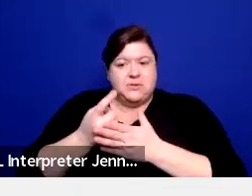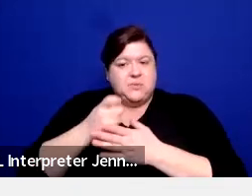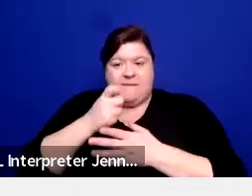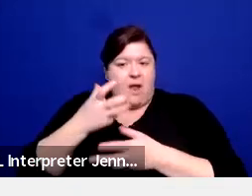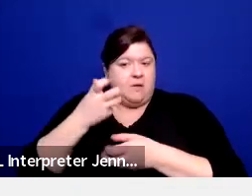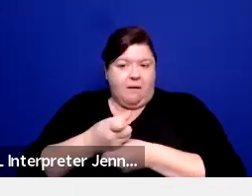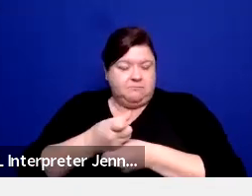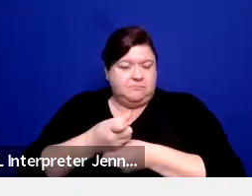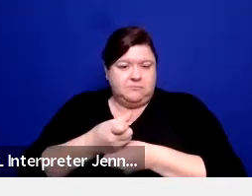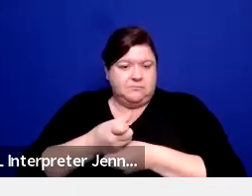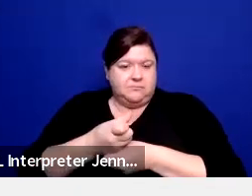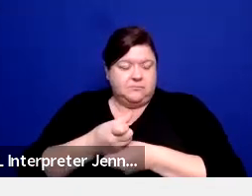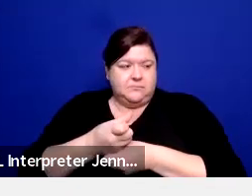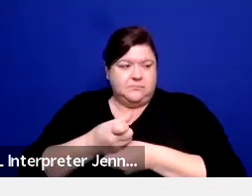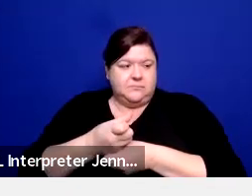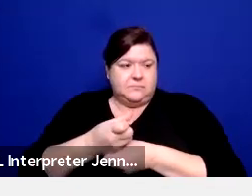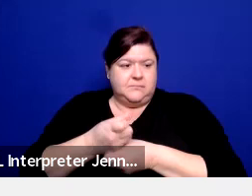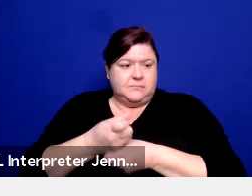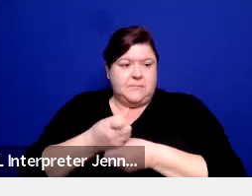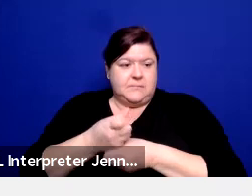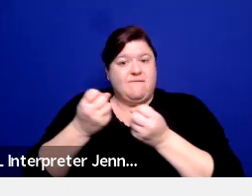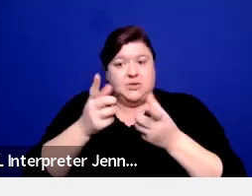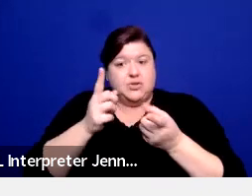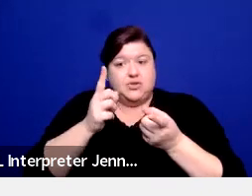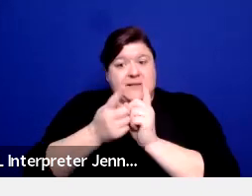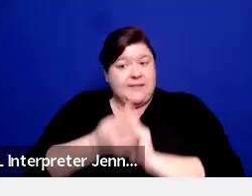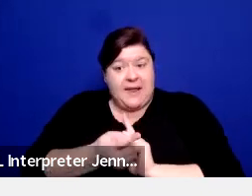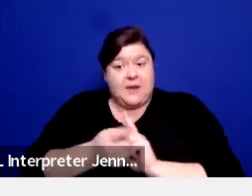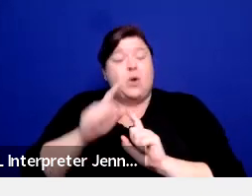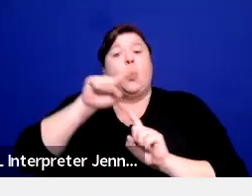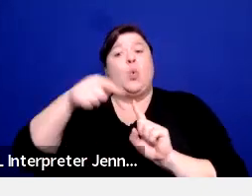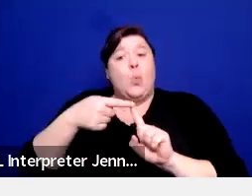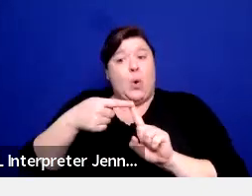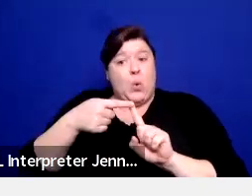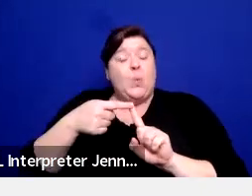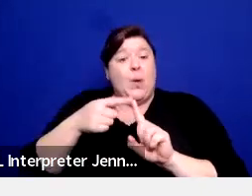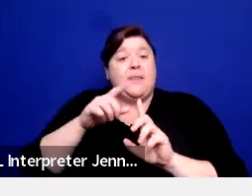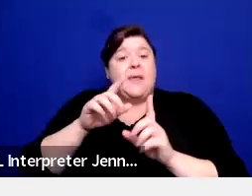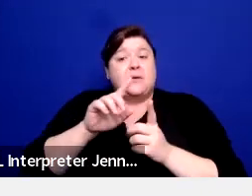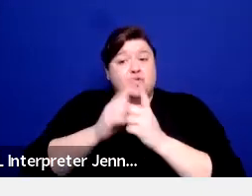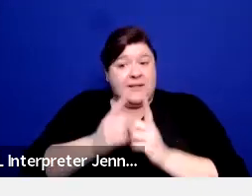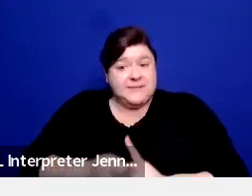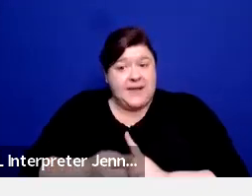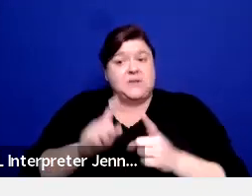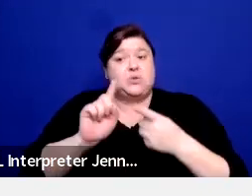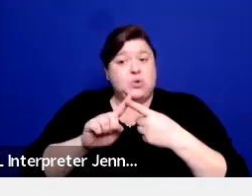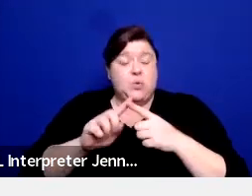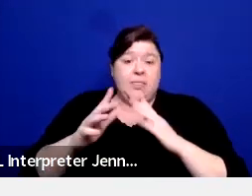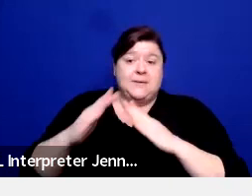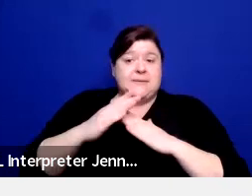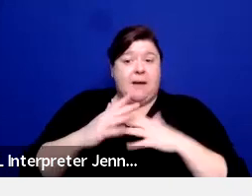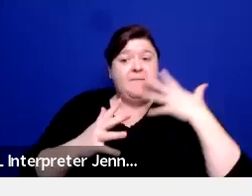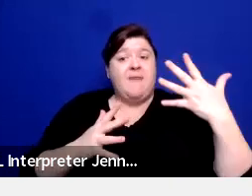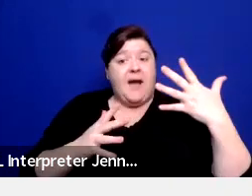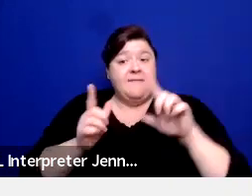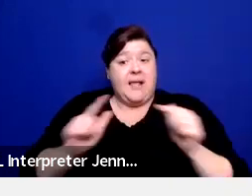them translated, but as soon as we have them translated to our top 5 languages, we will also have them available on our website. So yes,